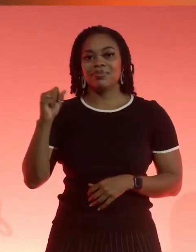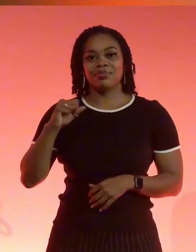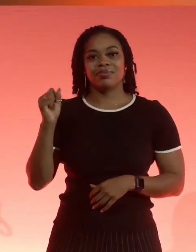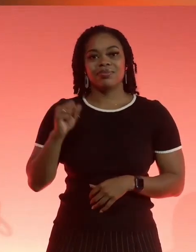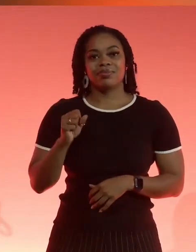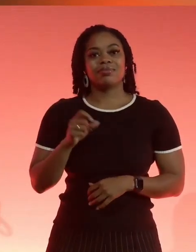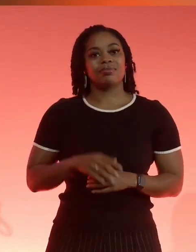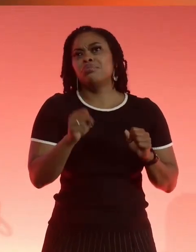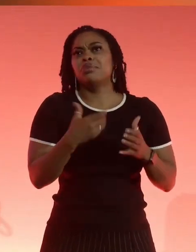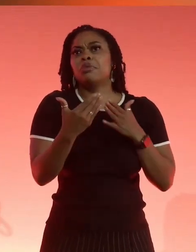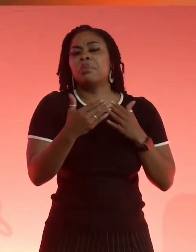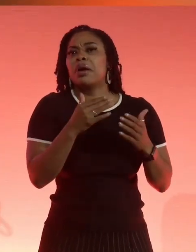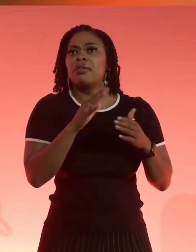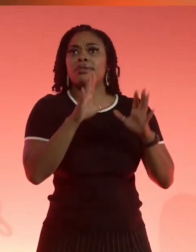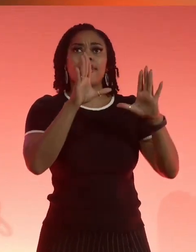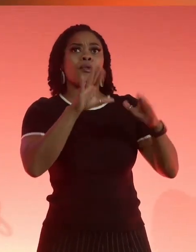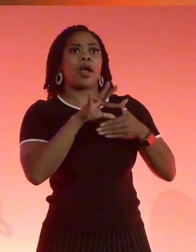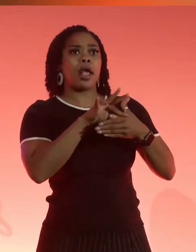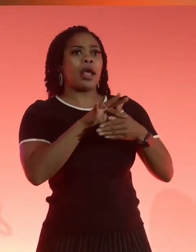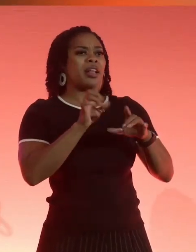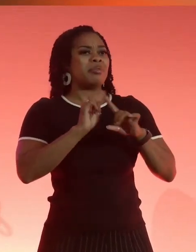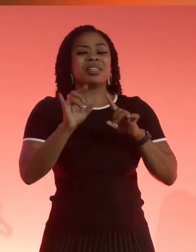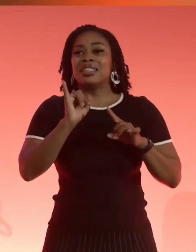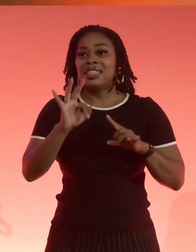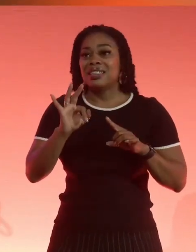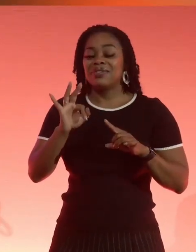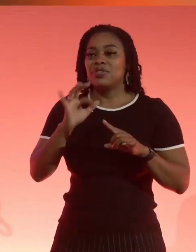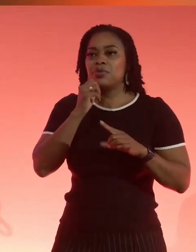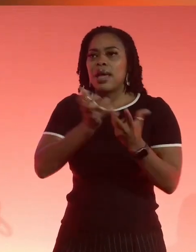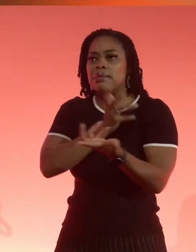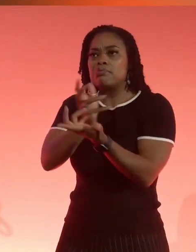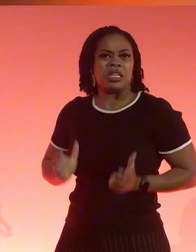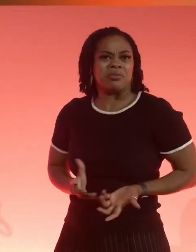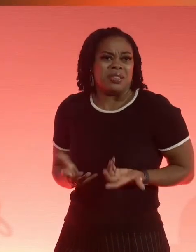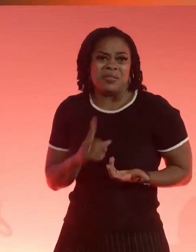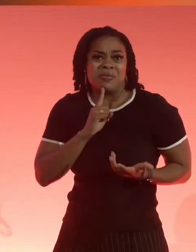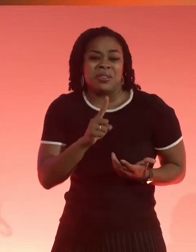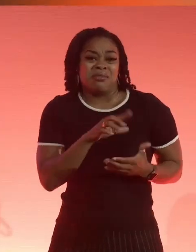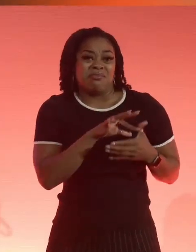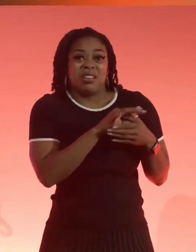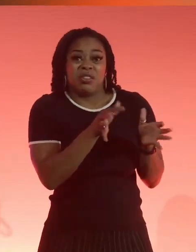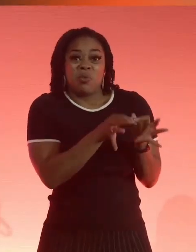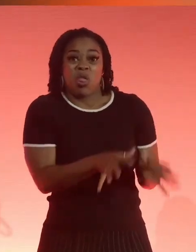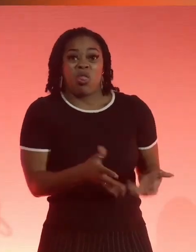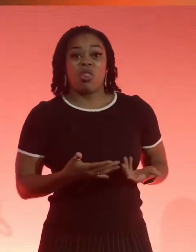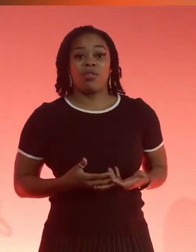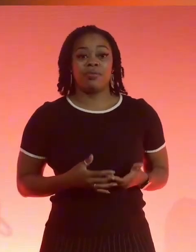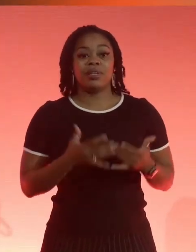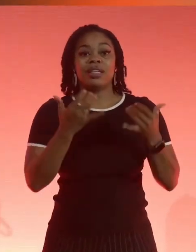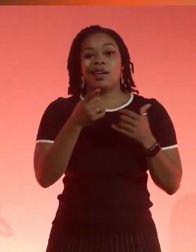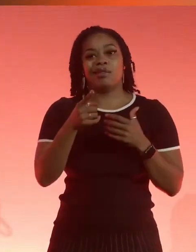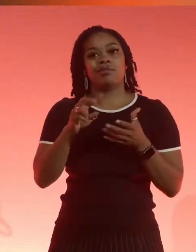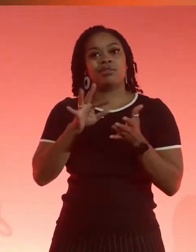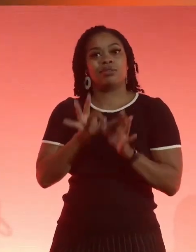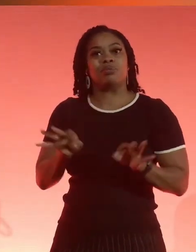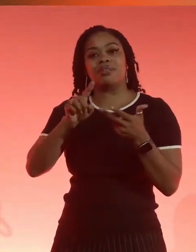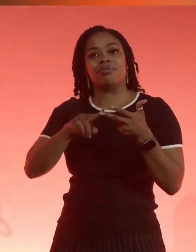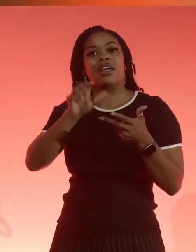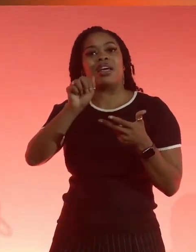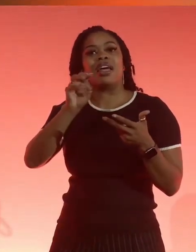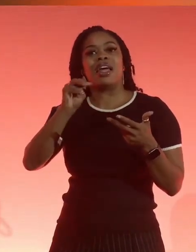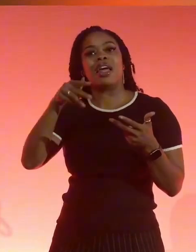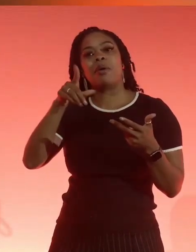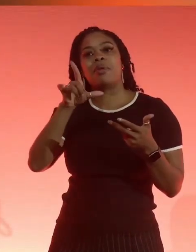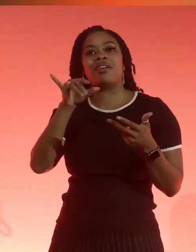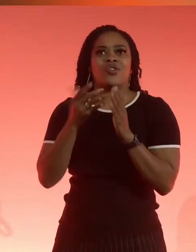You can have great content, but if you're not where your customers are, it does not matter. That brings us to Amplify, the heart of